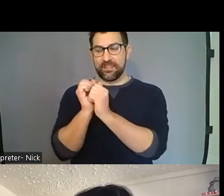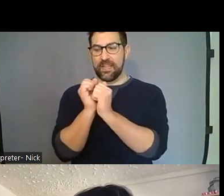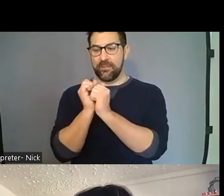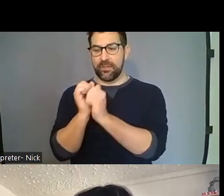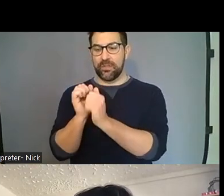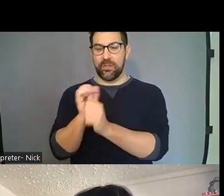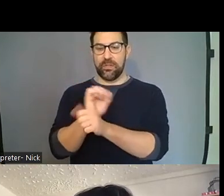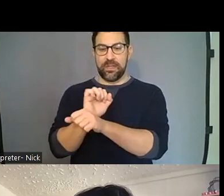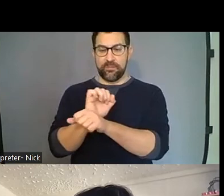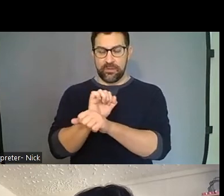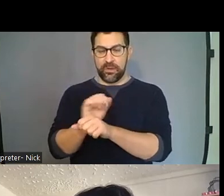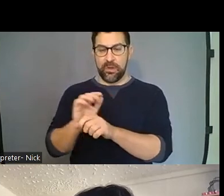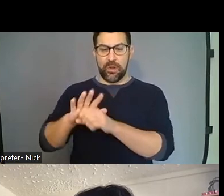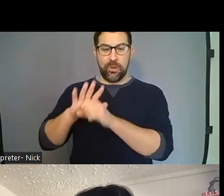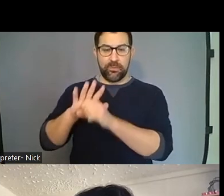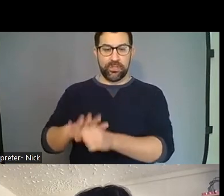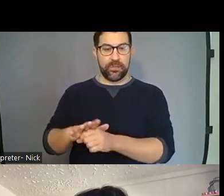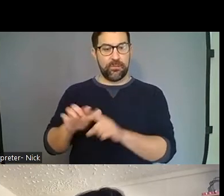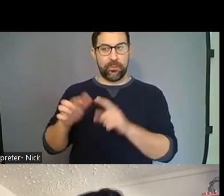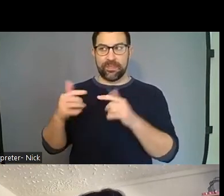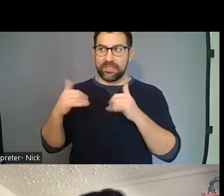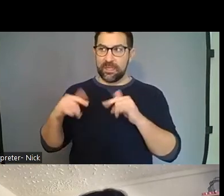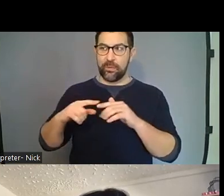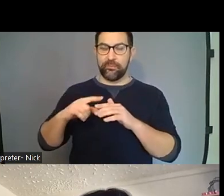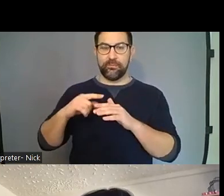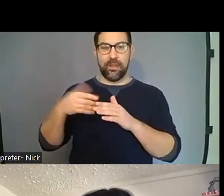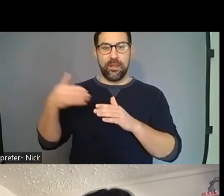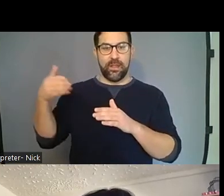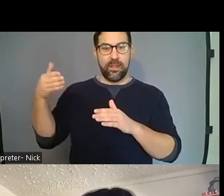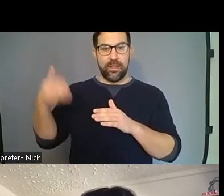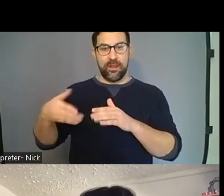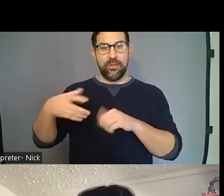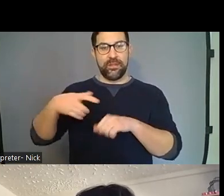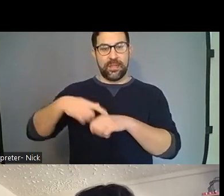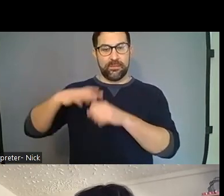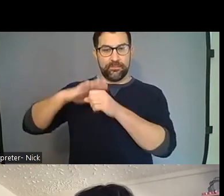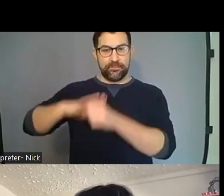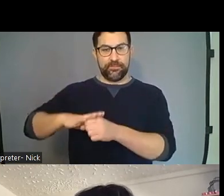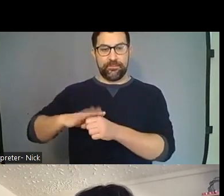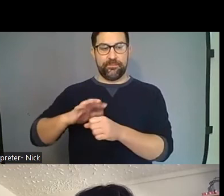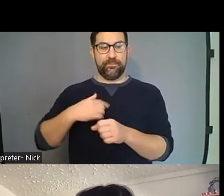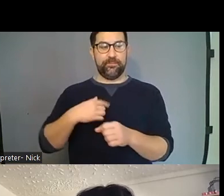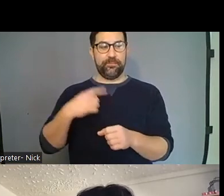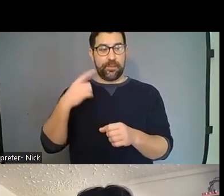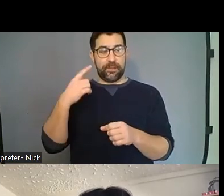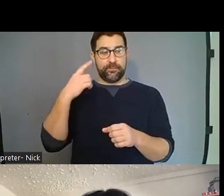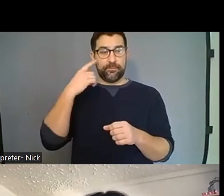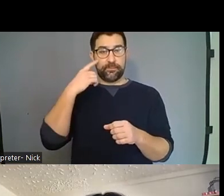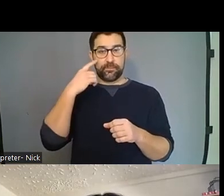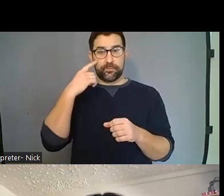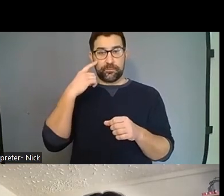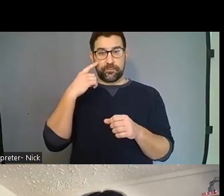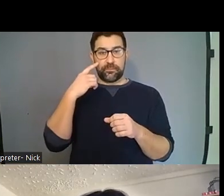even then, we are still going within those times of oppression. I think that as far as what it